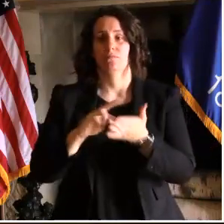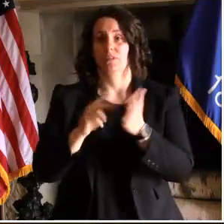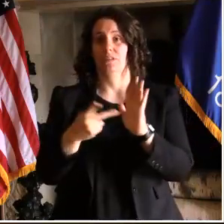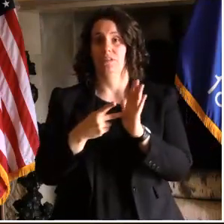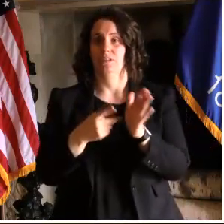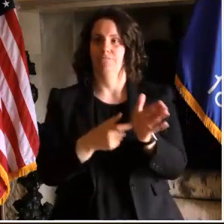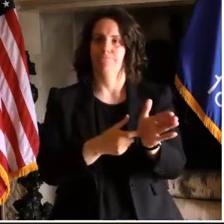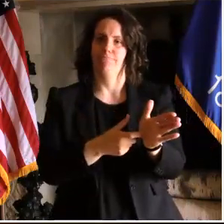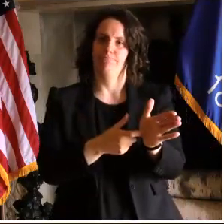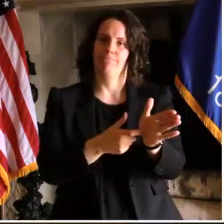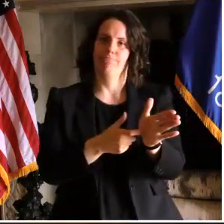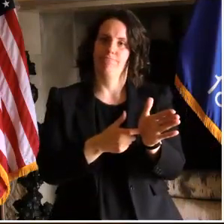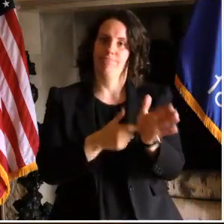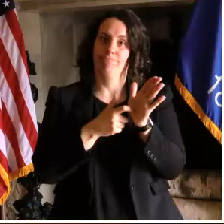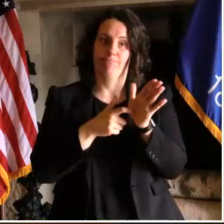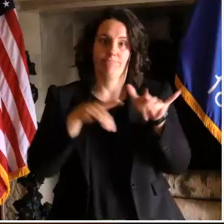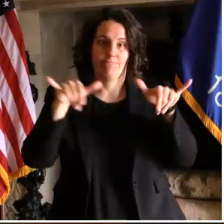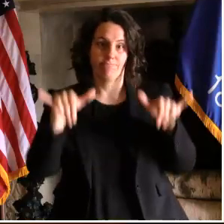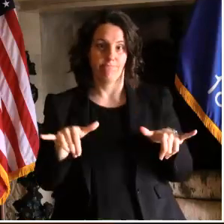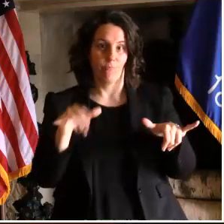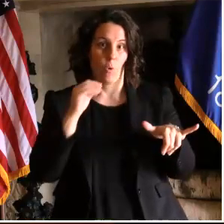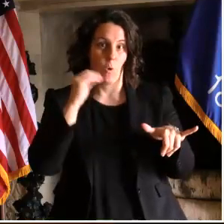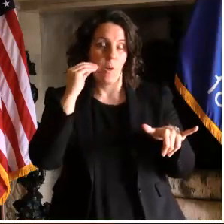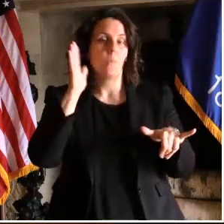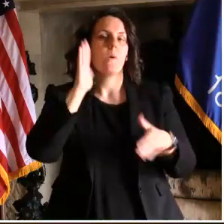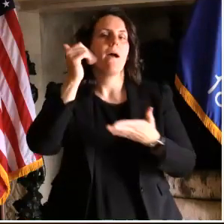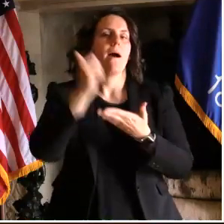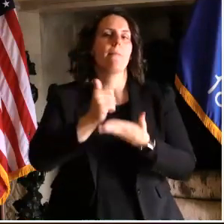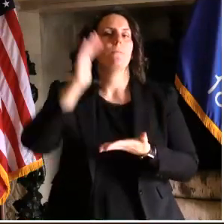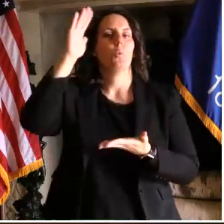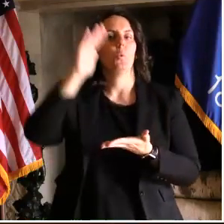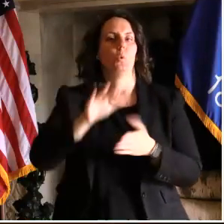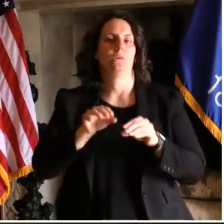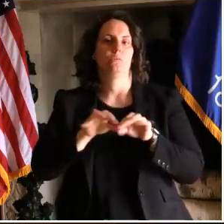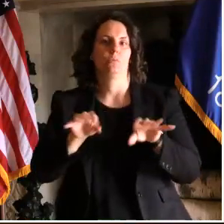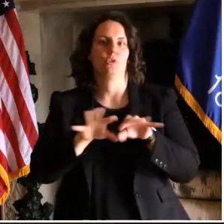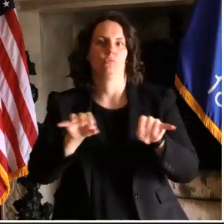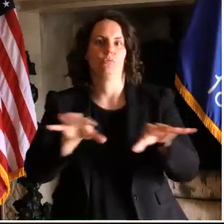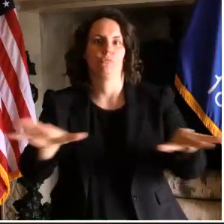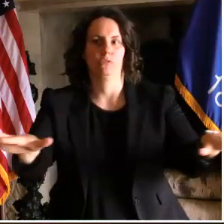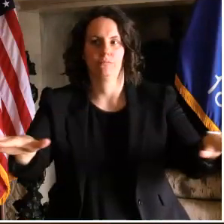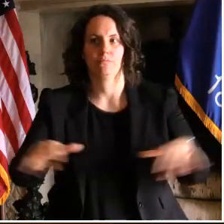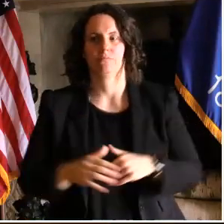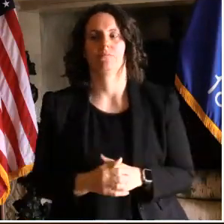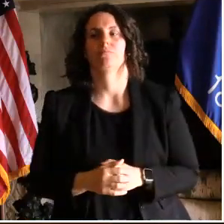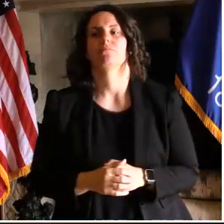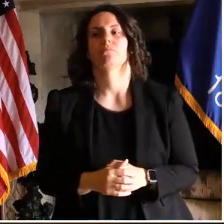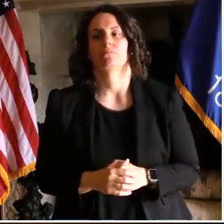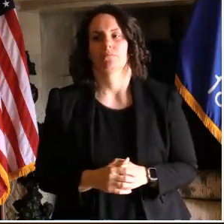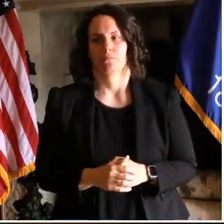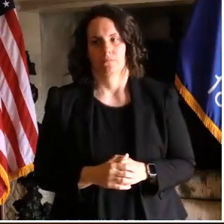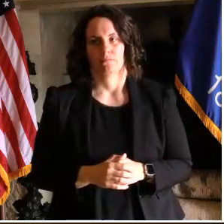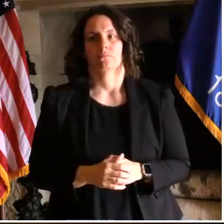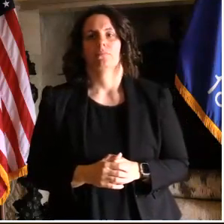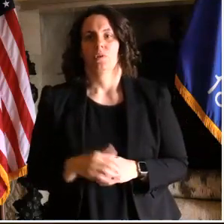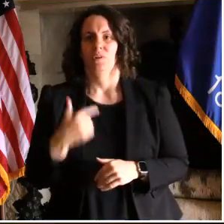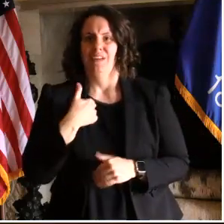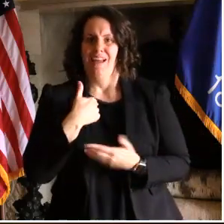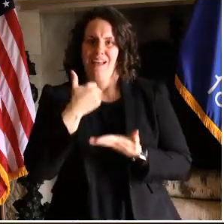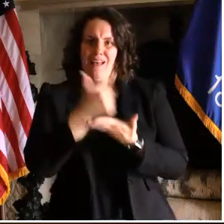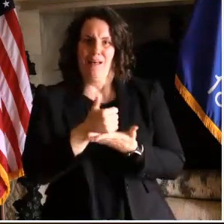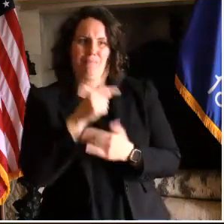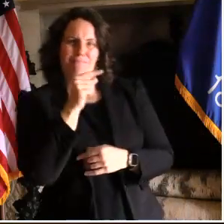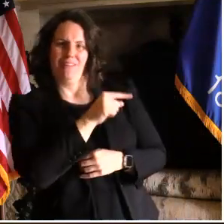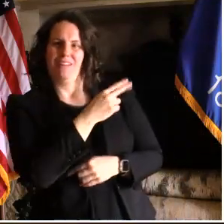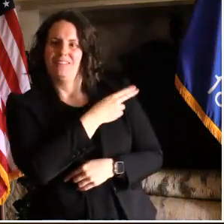of the disease and allow us to continue to prepare the healthcare system for this pandemic. As the governor noted,